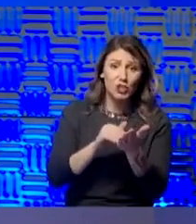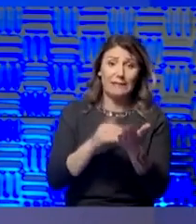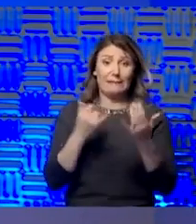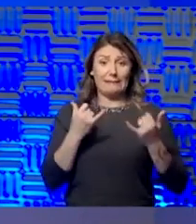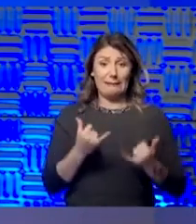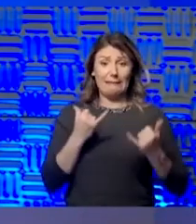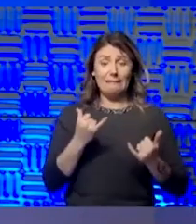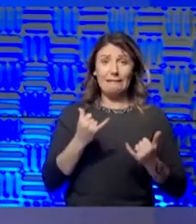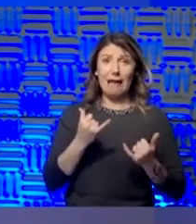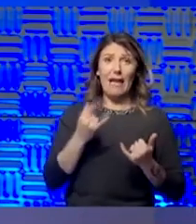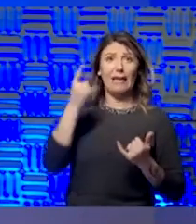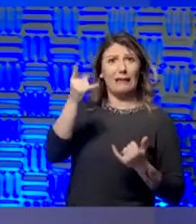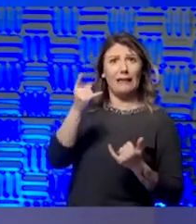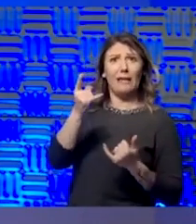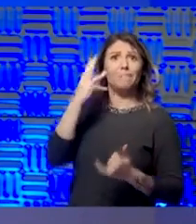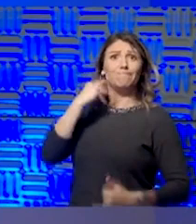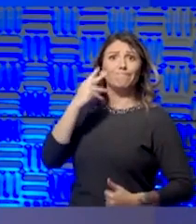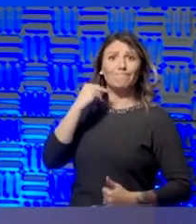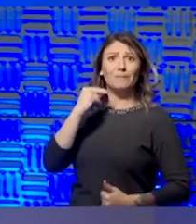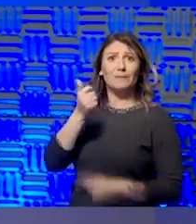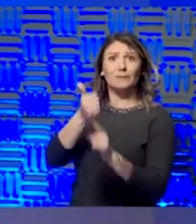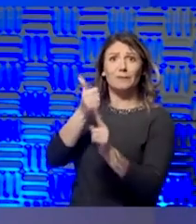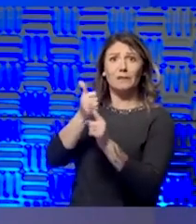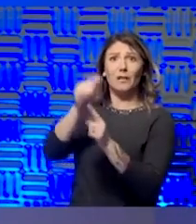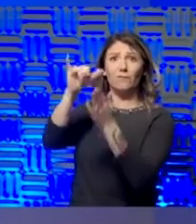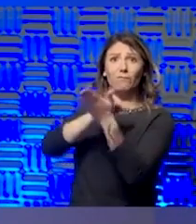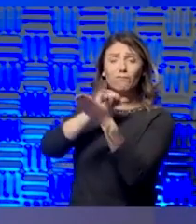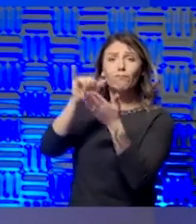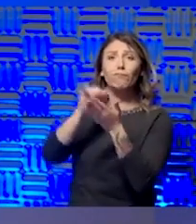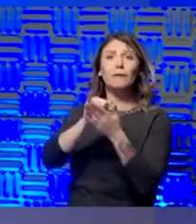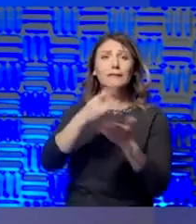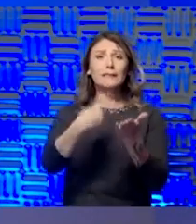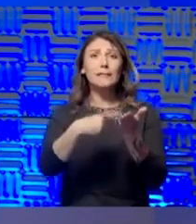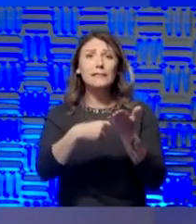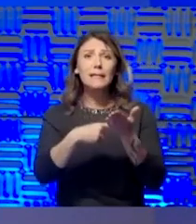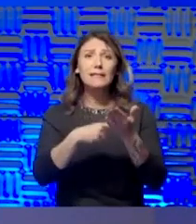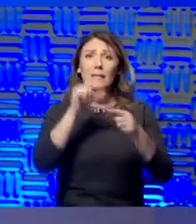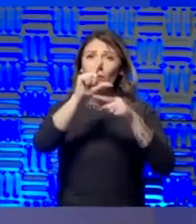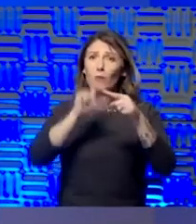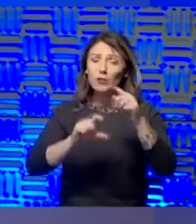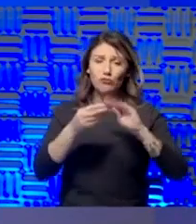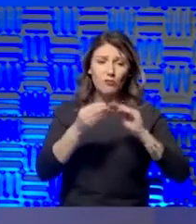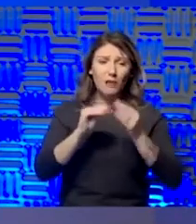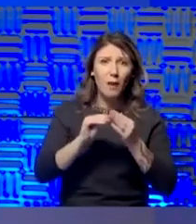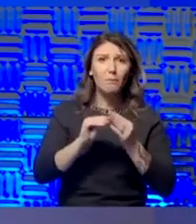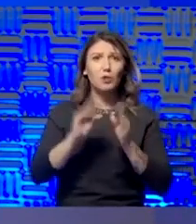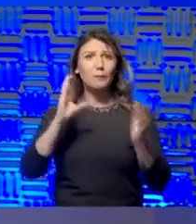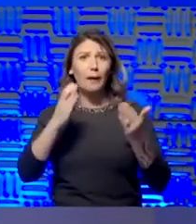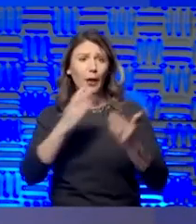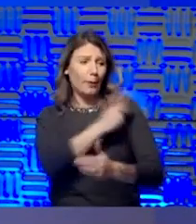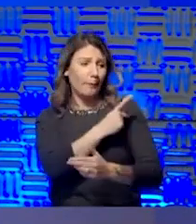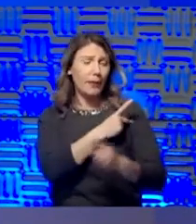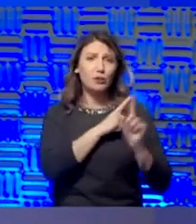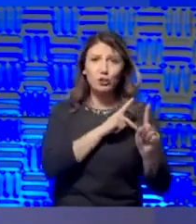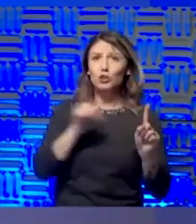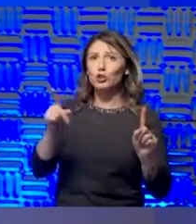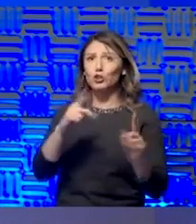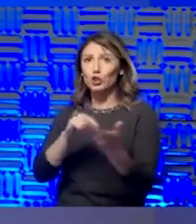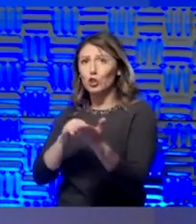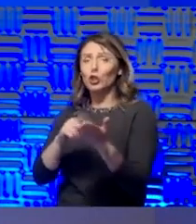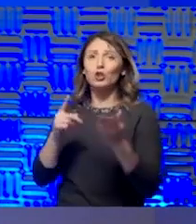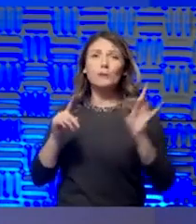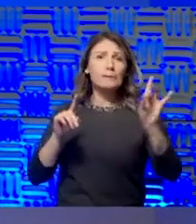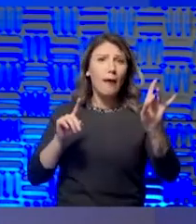talking about the nursing ratio and the resources. You have to believe that. We don't want to become like New York. So I